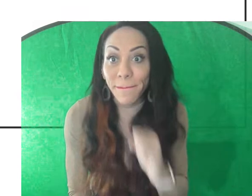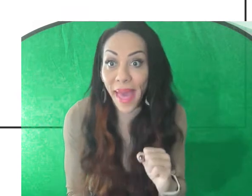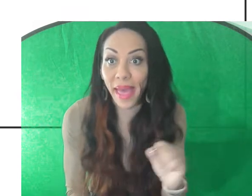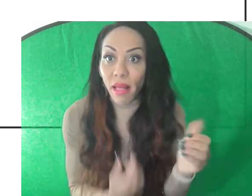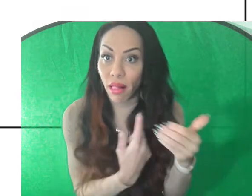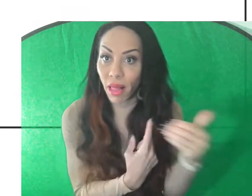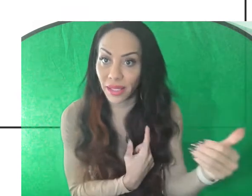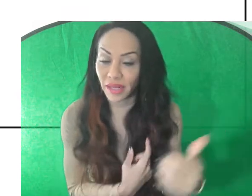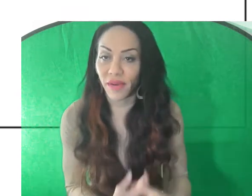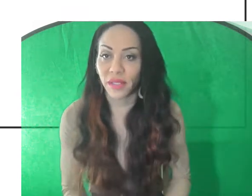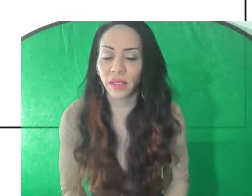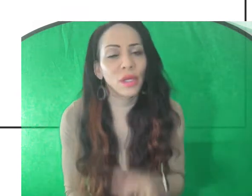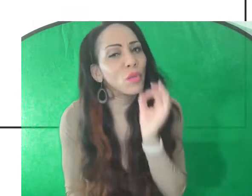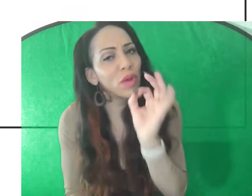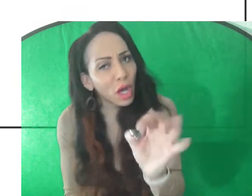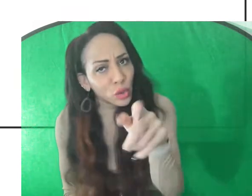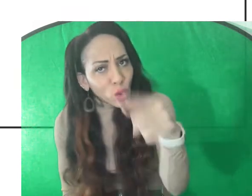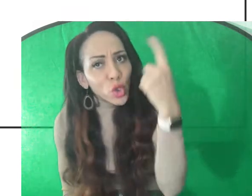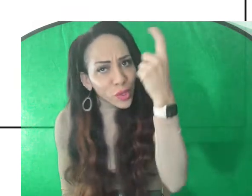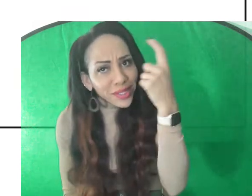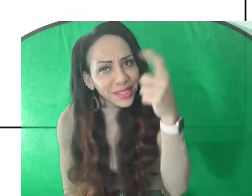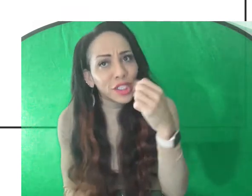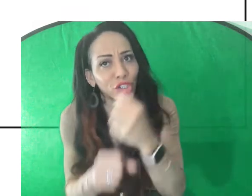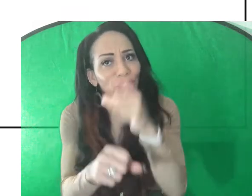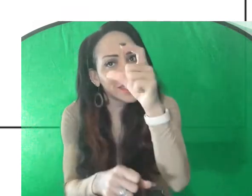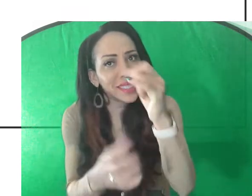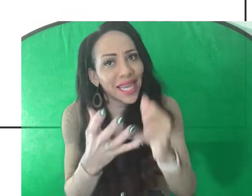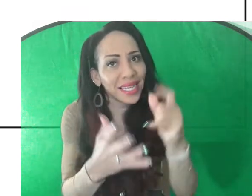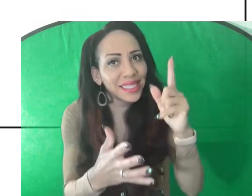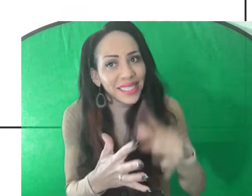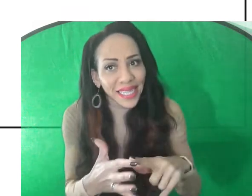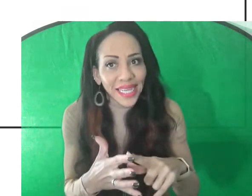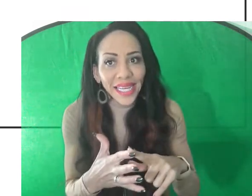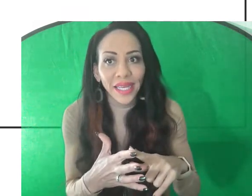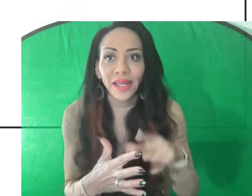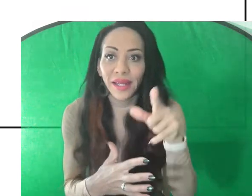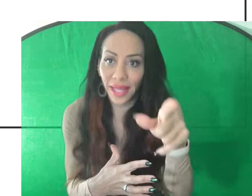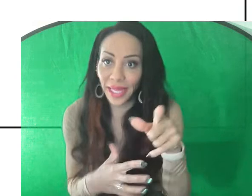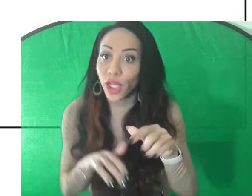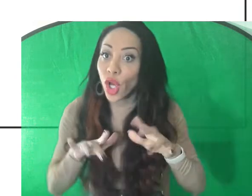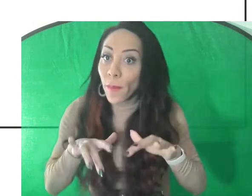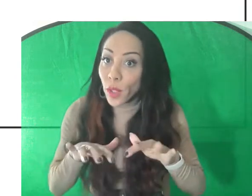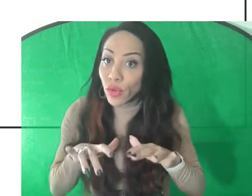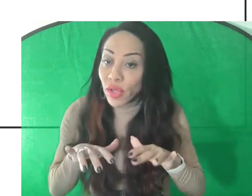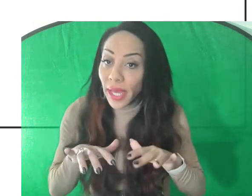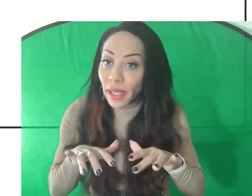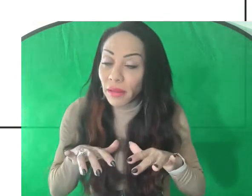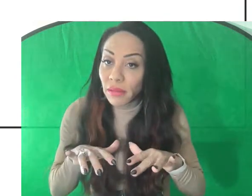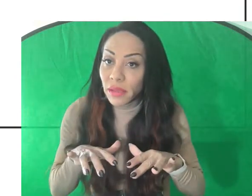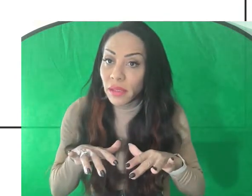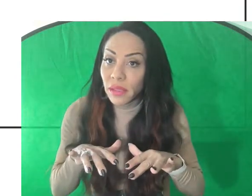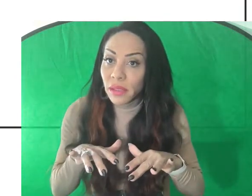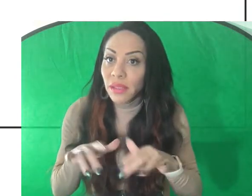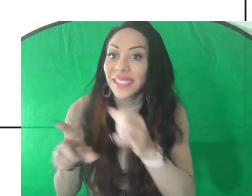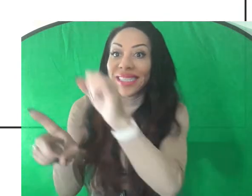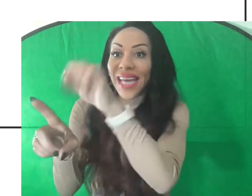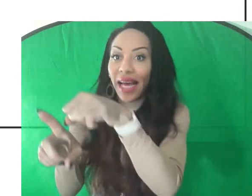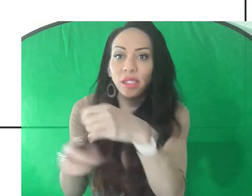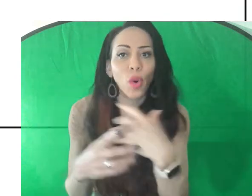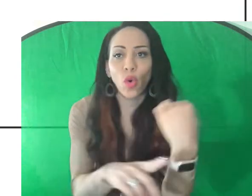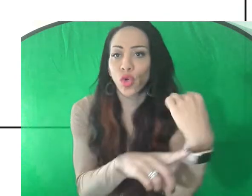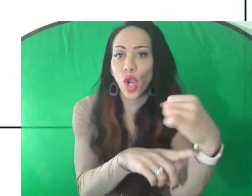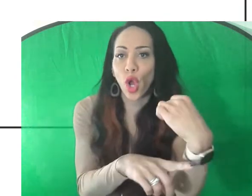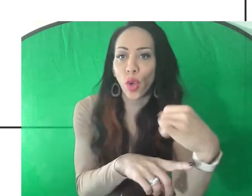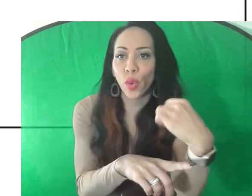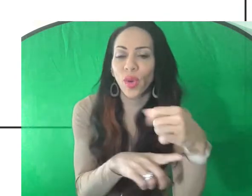taking GCSE computing, and then also like why or why not. And those that were, a lot of them had written down that they had